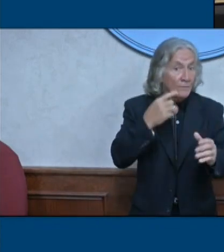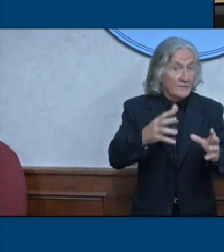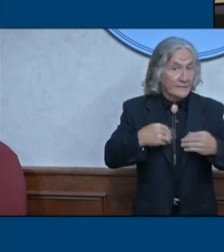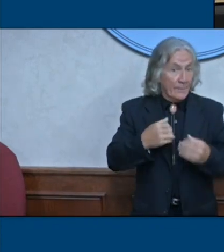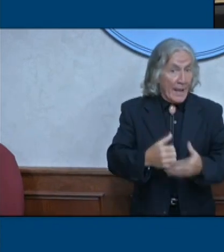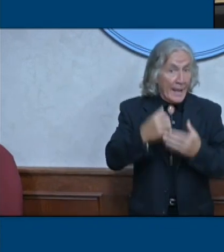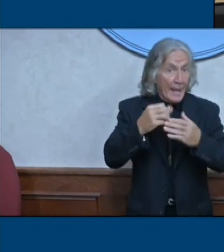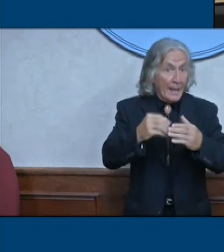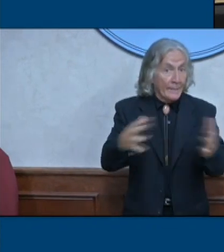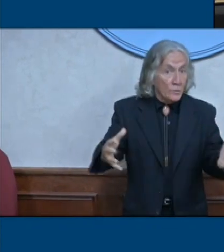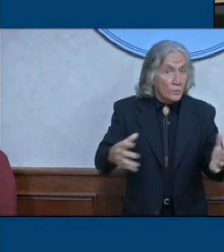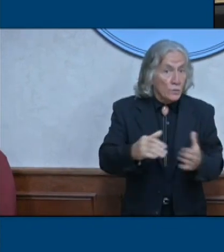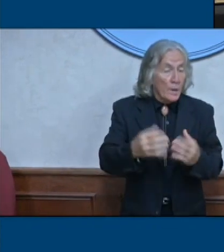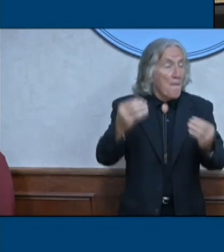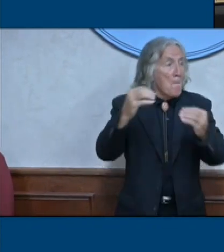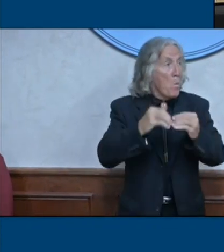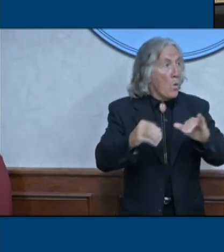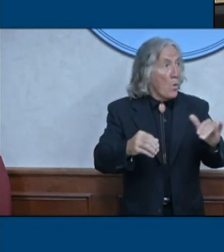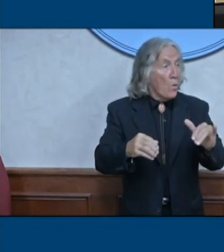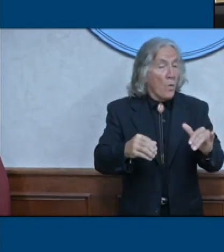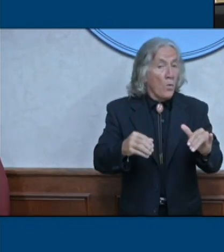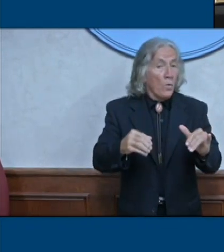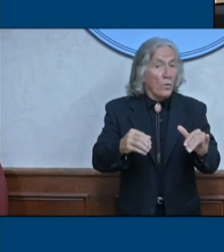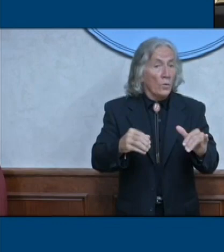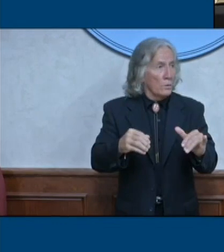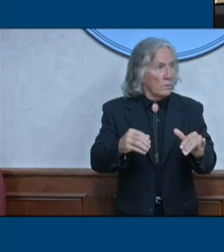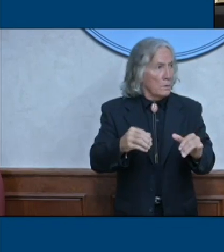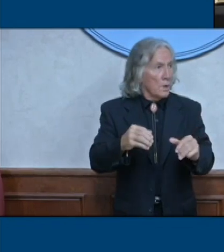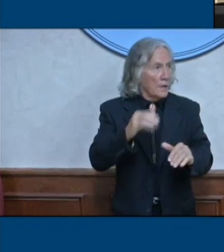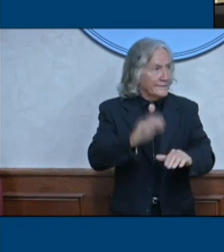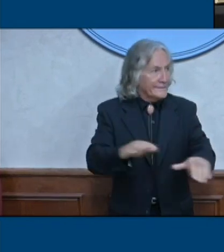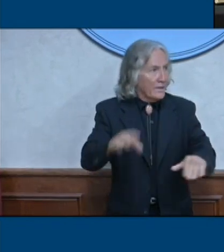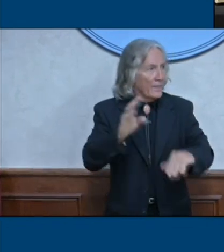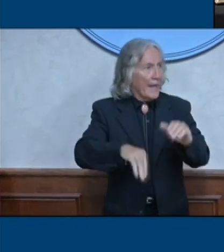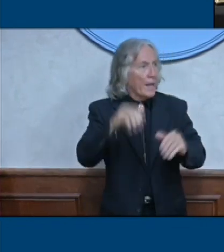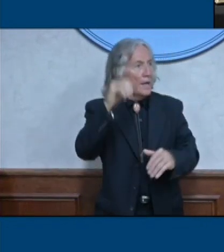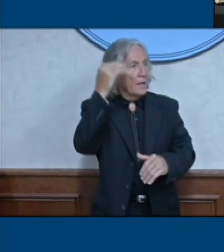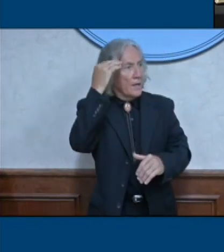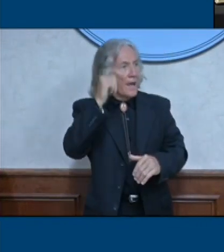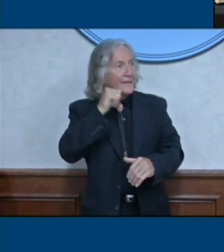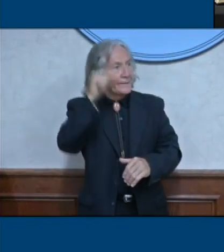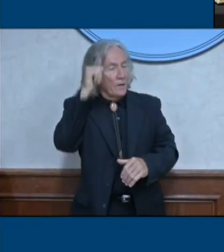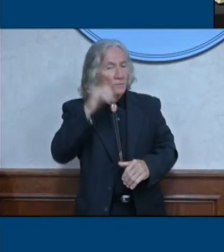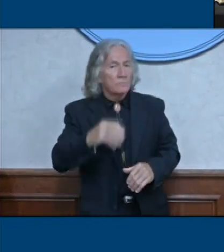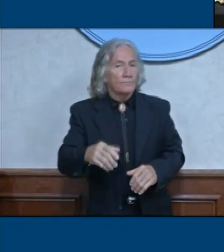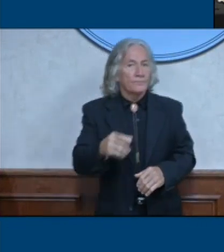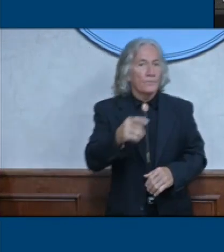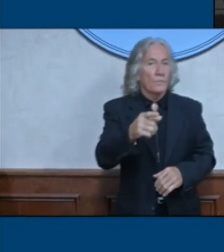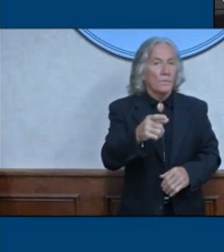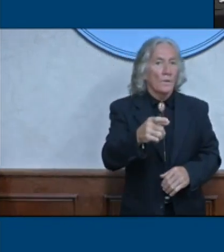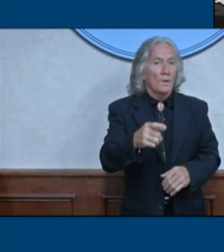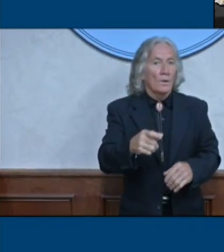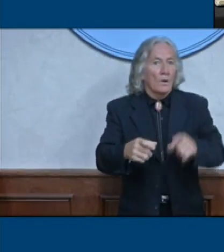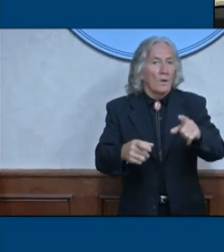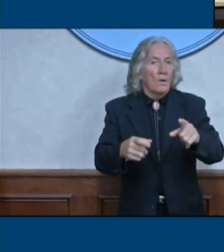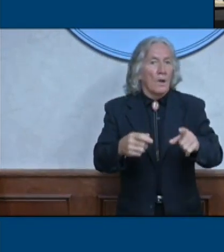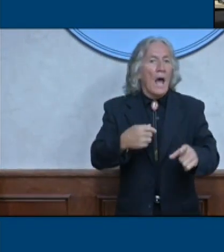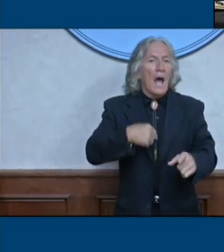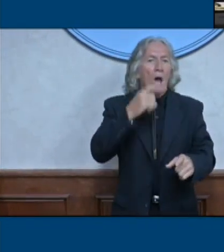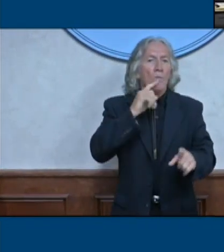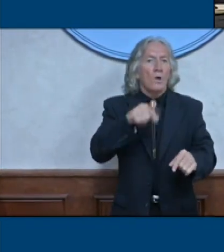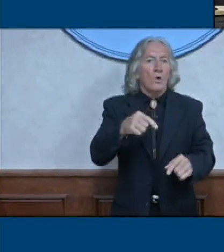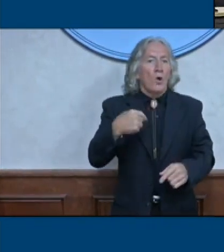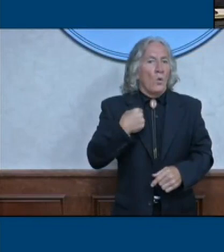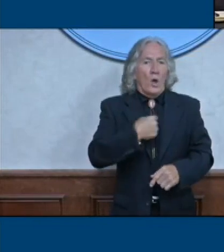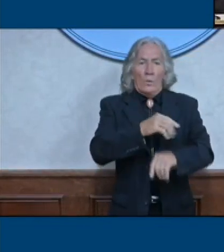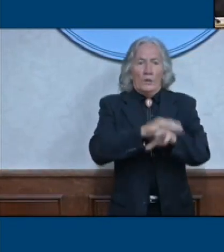a picture that there's more supply than really an adult would be able to use? Good question, Bob. I'll field that